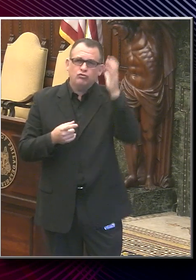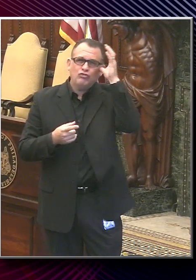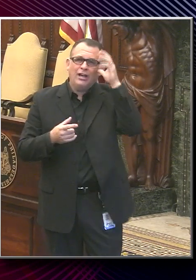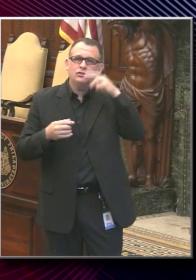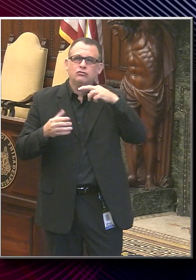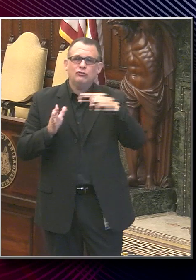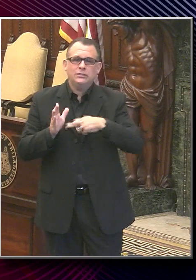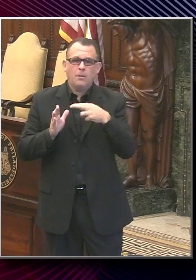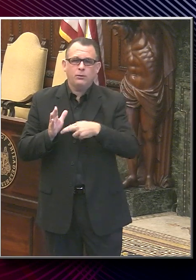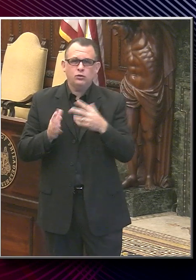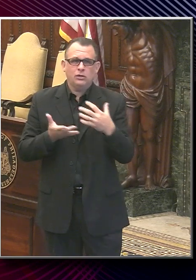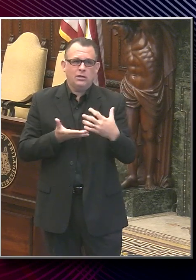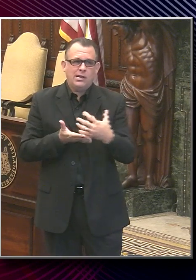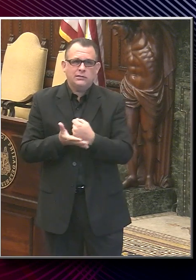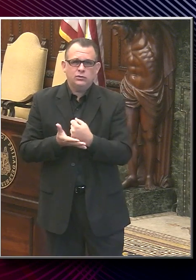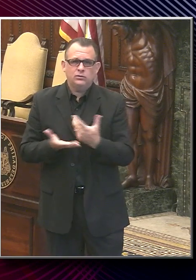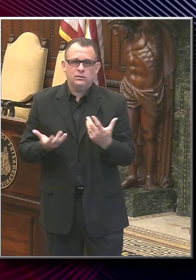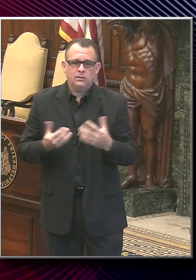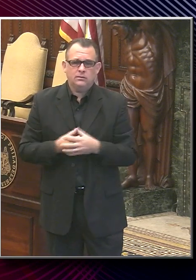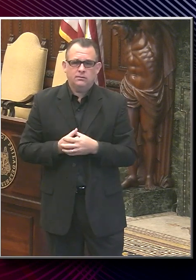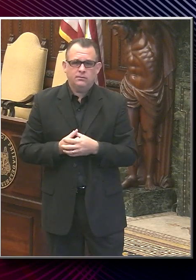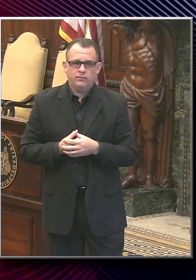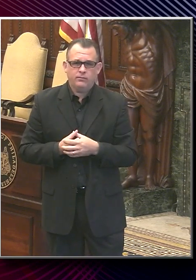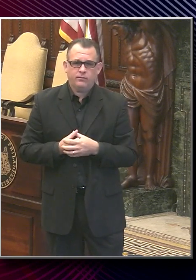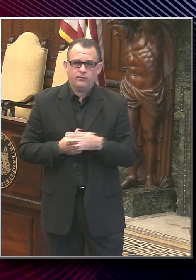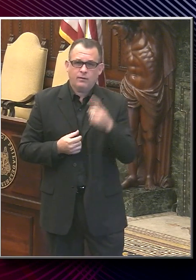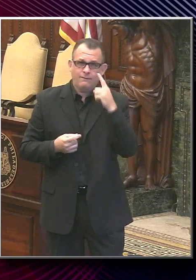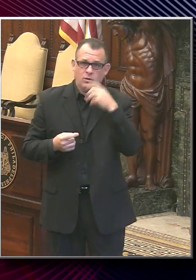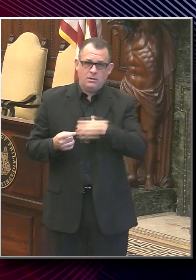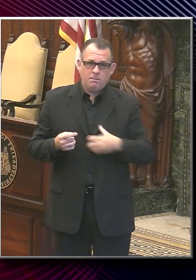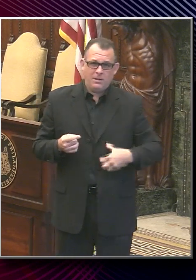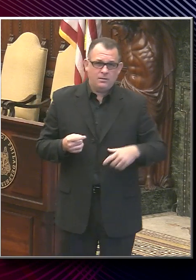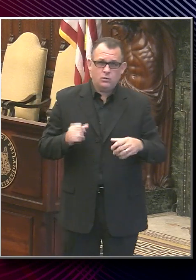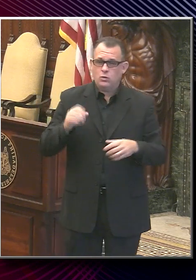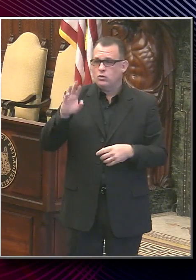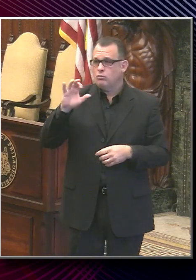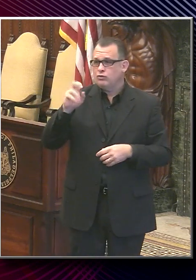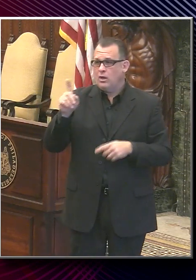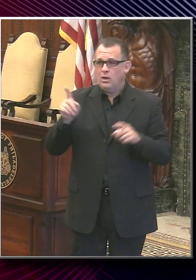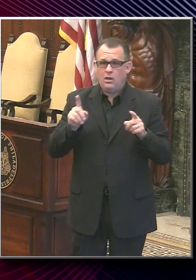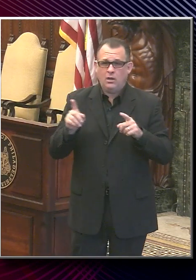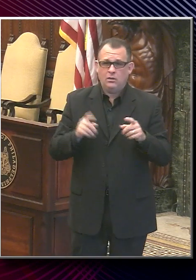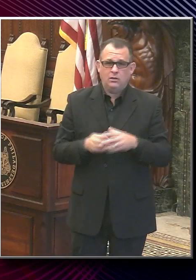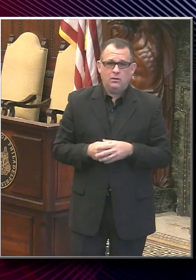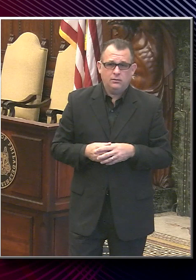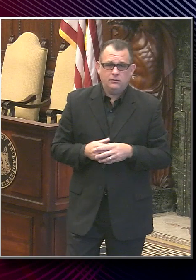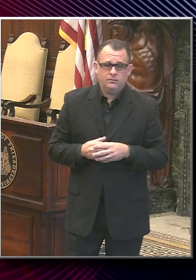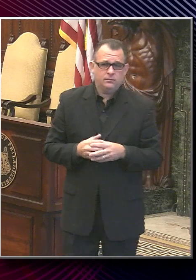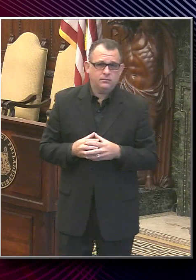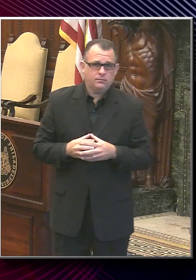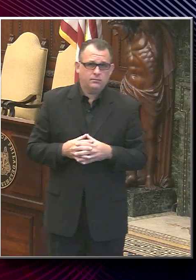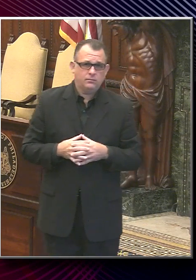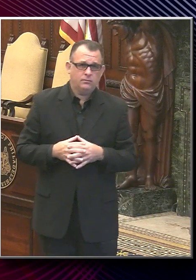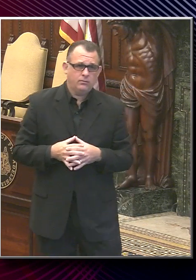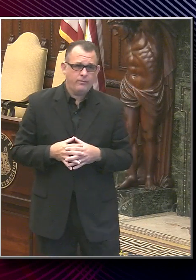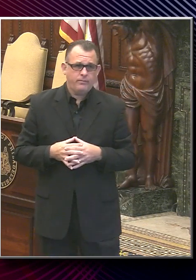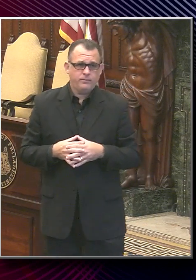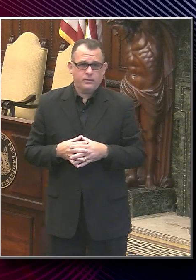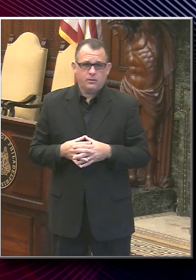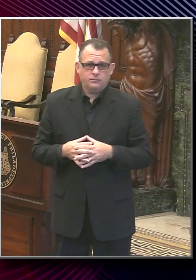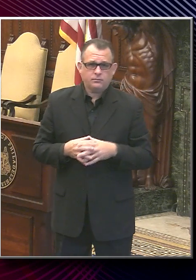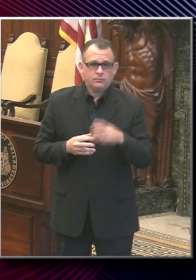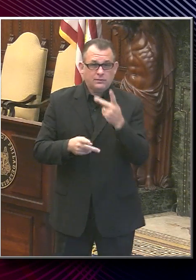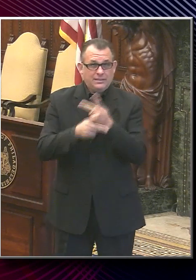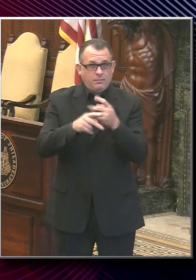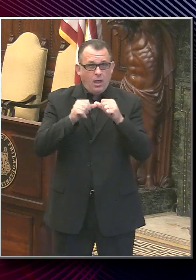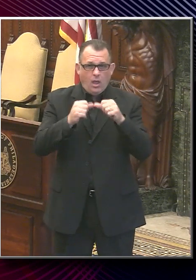collection, or for, I guess, either the mayor or Brian. With the ongoing delays,